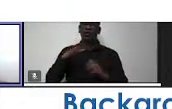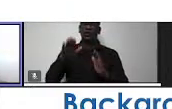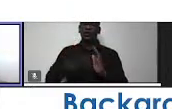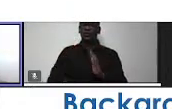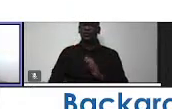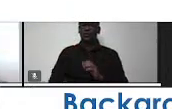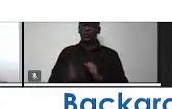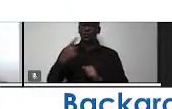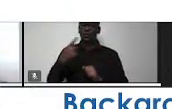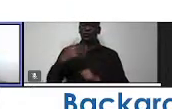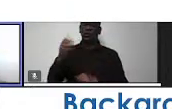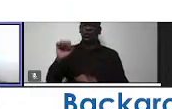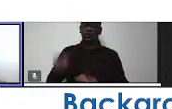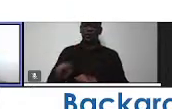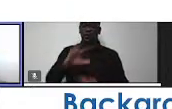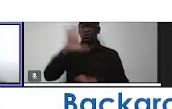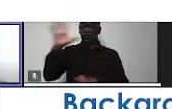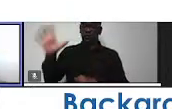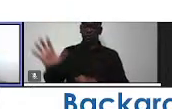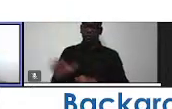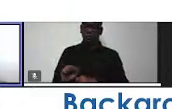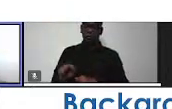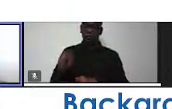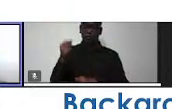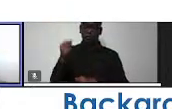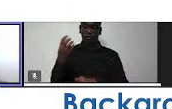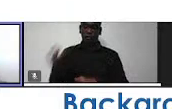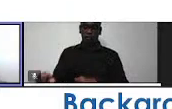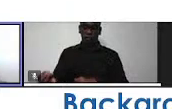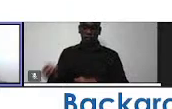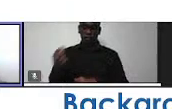actually is the AGOA